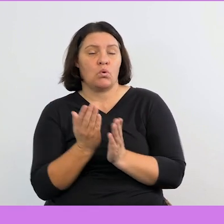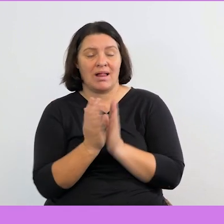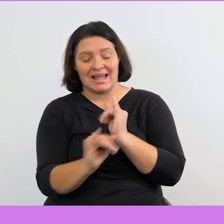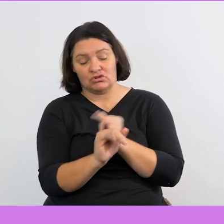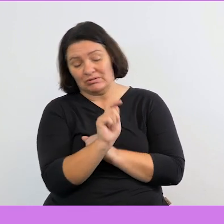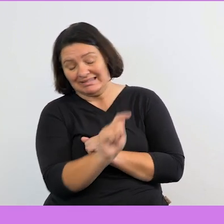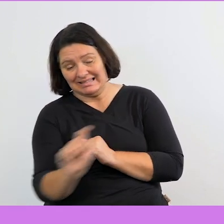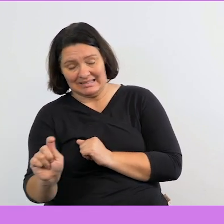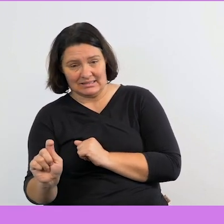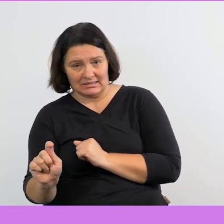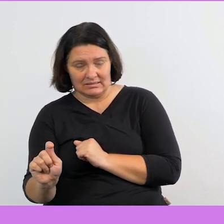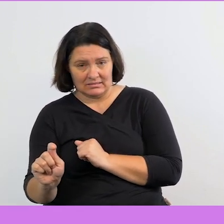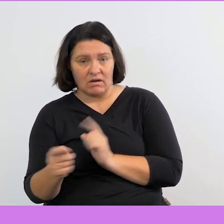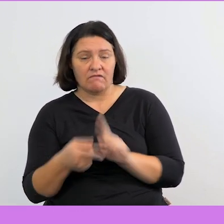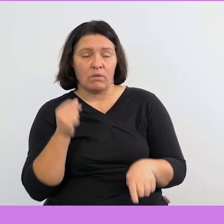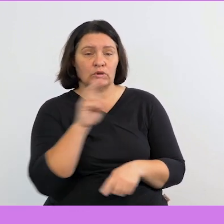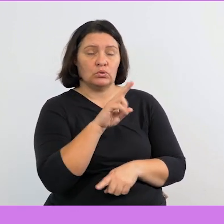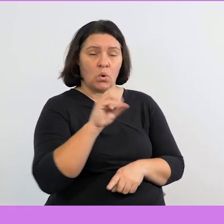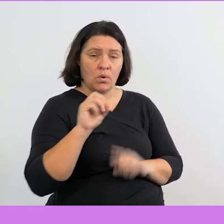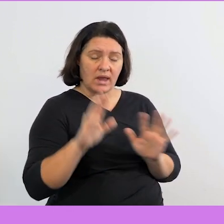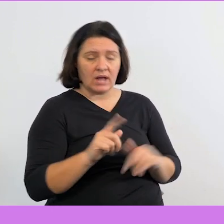the institution from